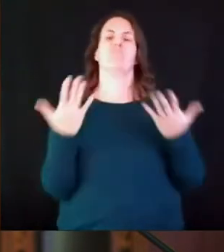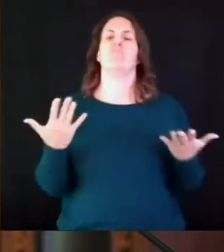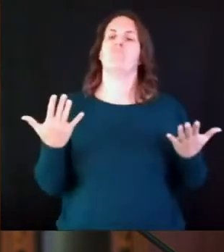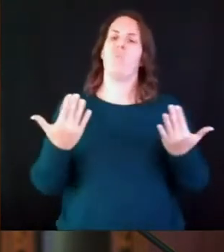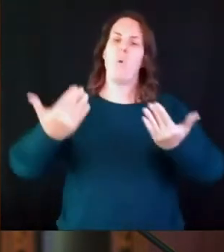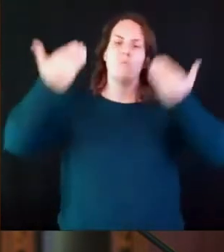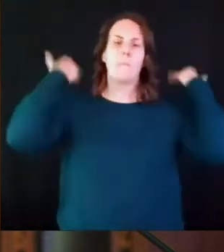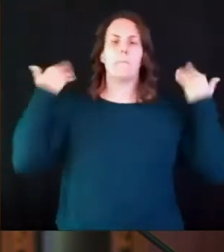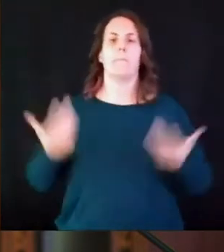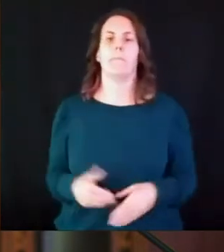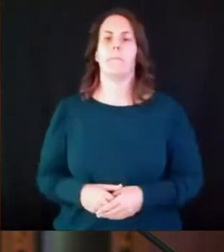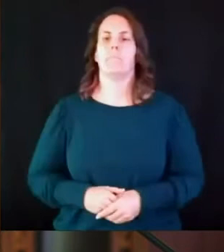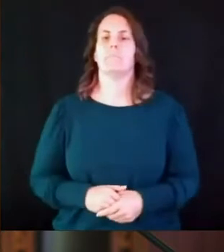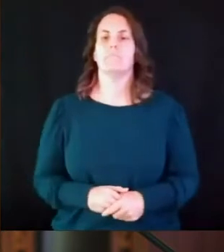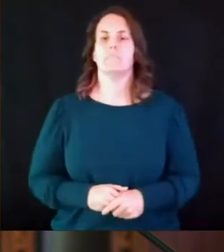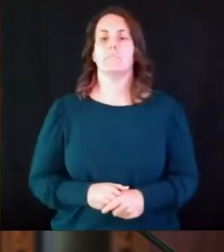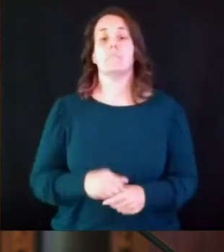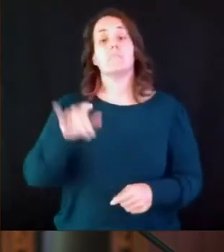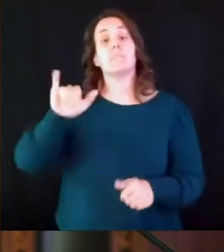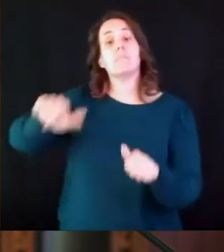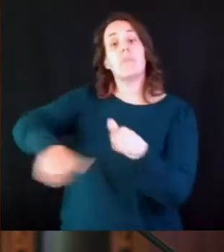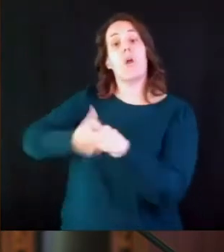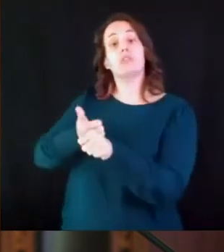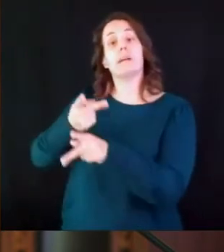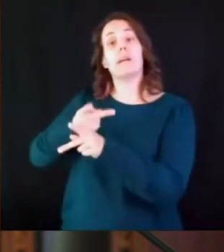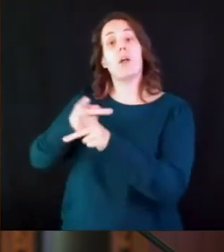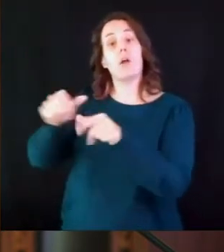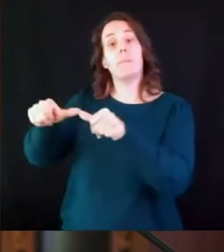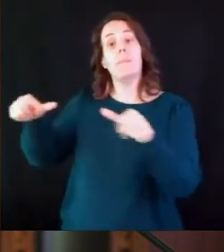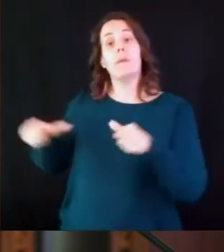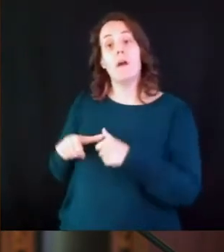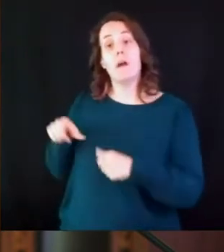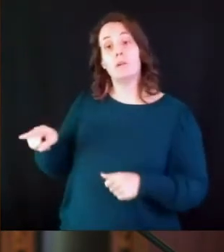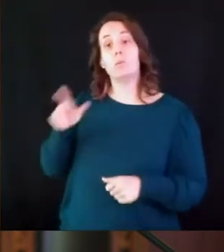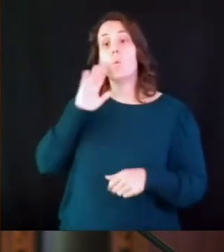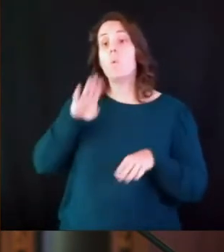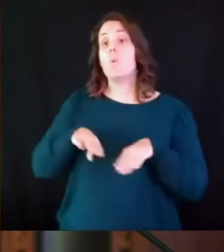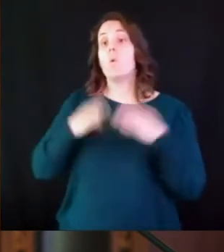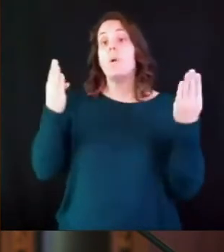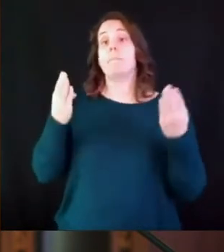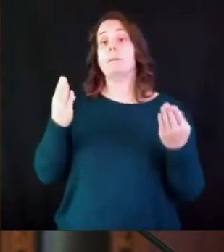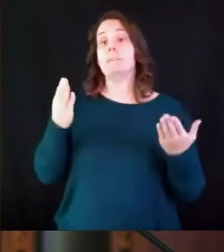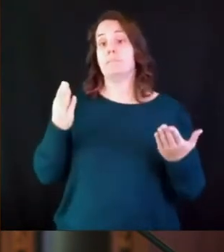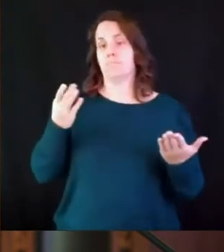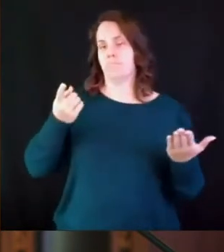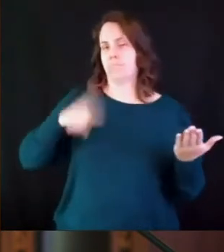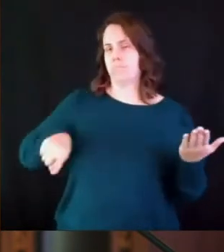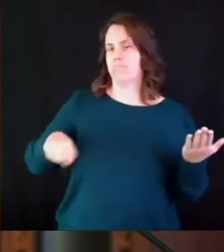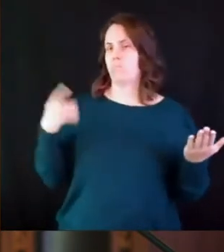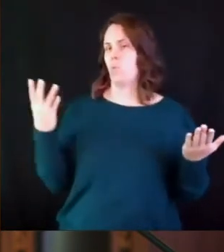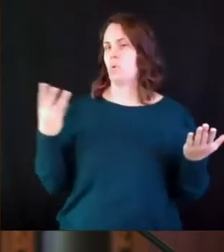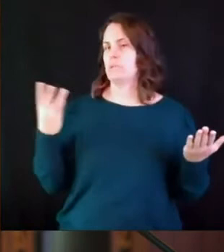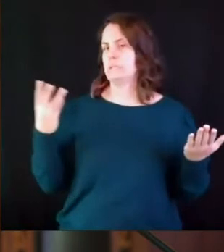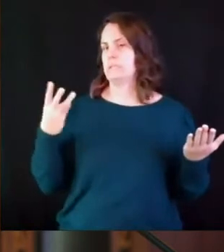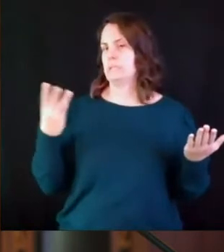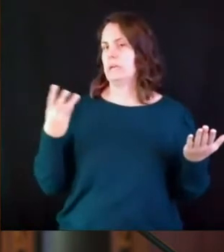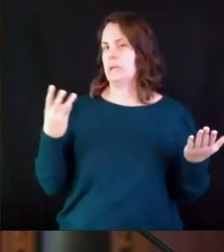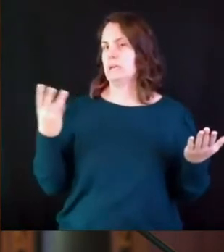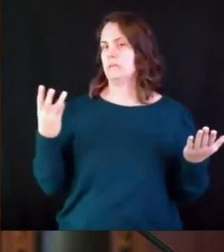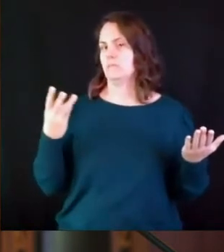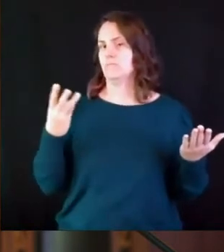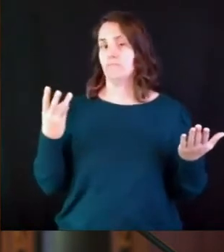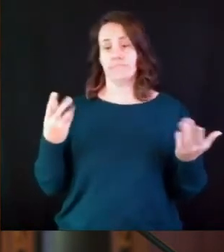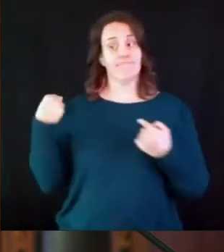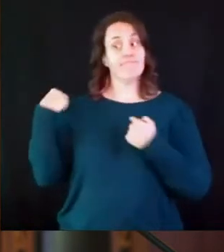We stood this facility up in the spring and have not needed to use it until now, so the next week will be spent readying it to begin